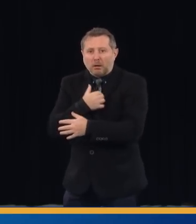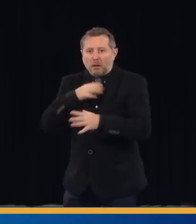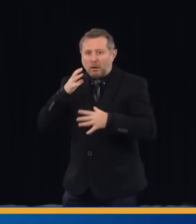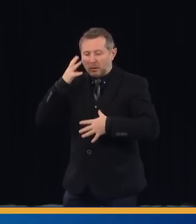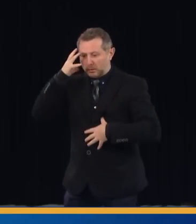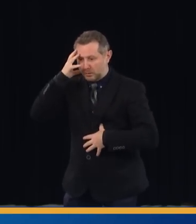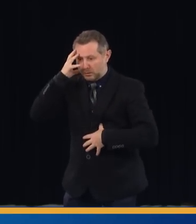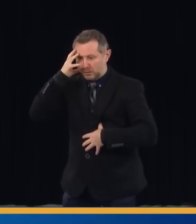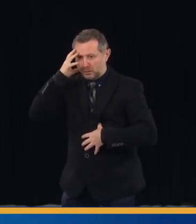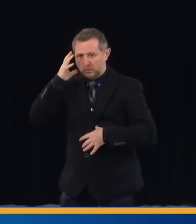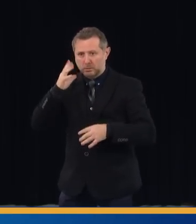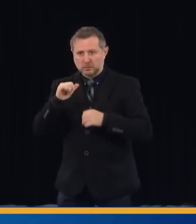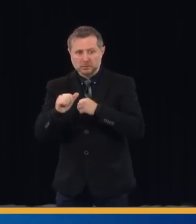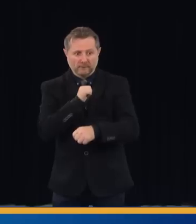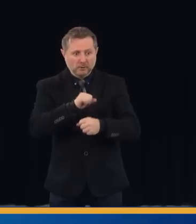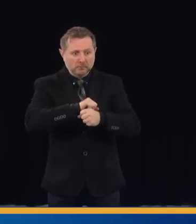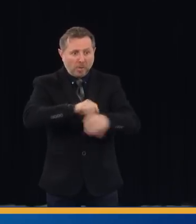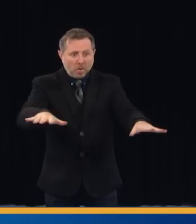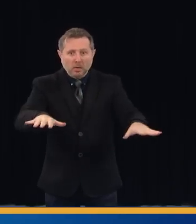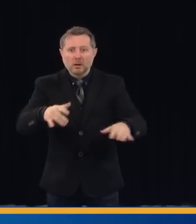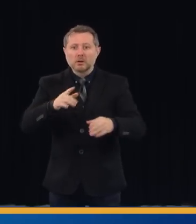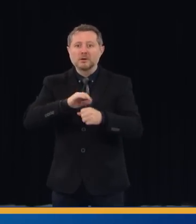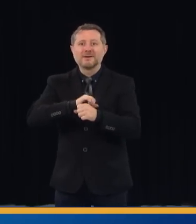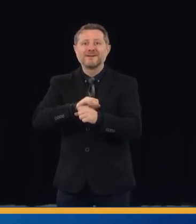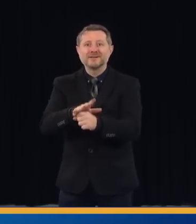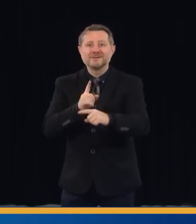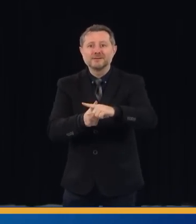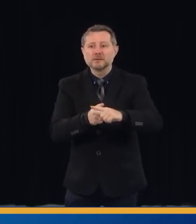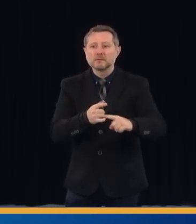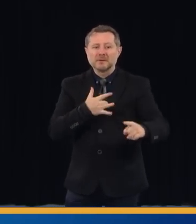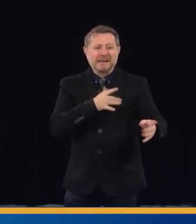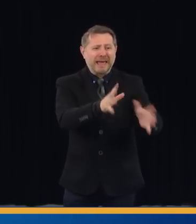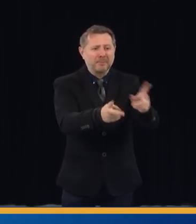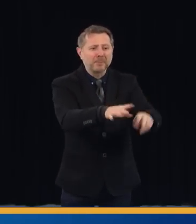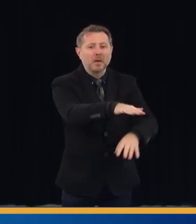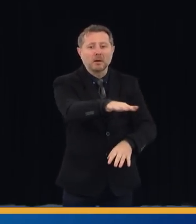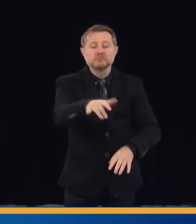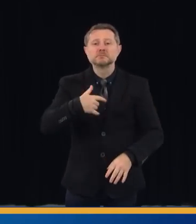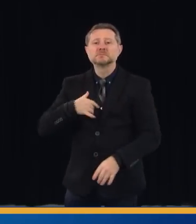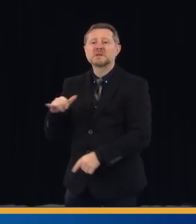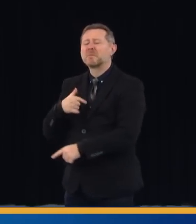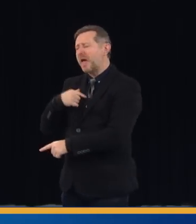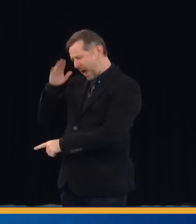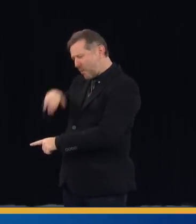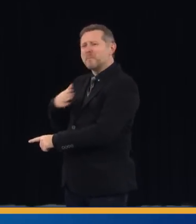people are dying. He's going to be okay, I believe that. He's in his basement.